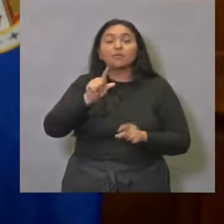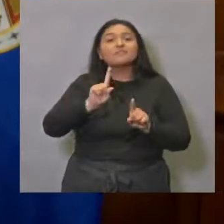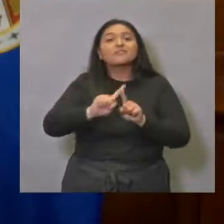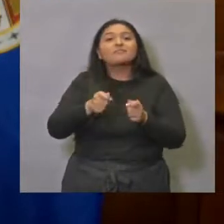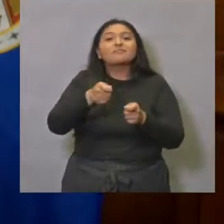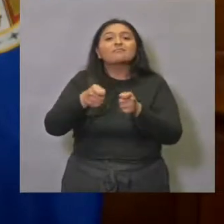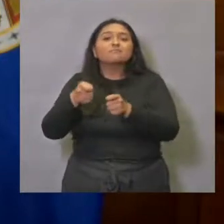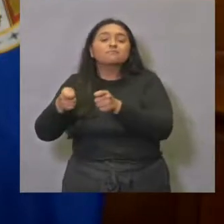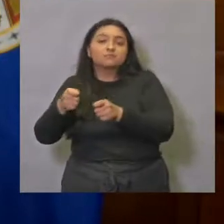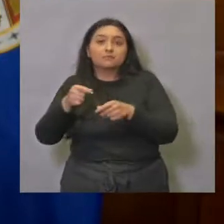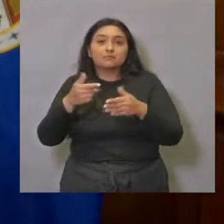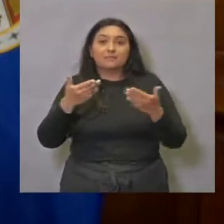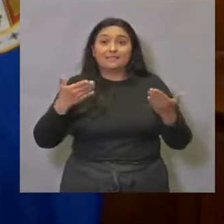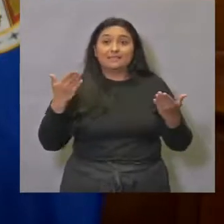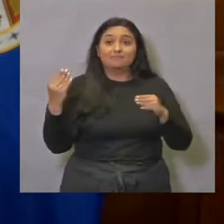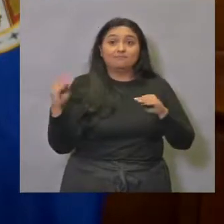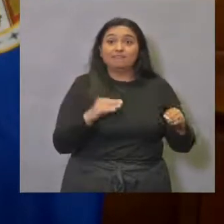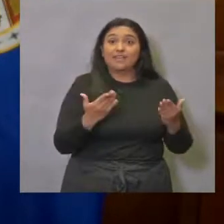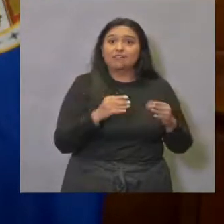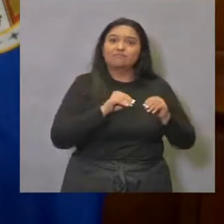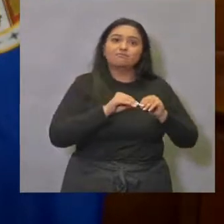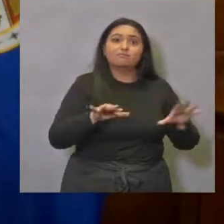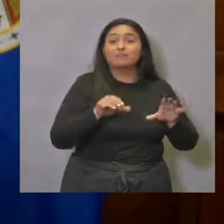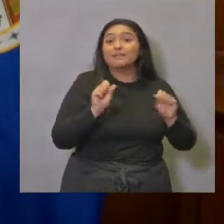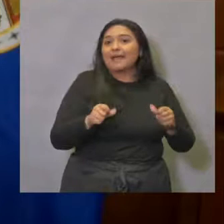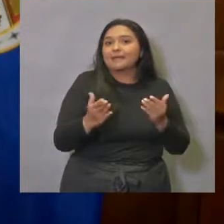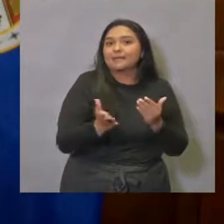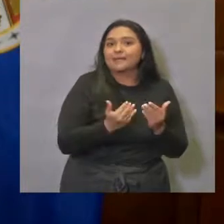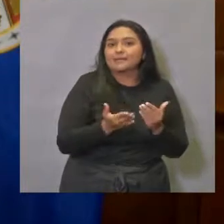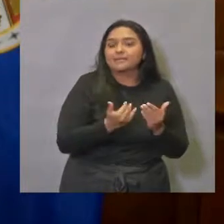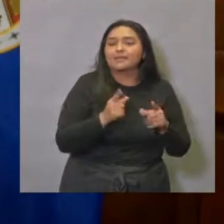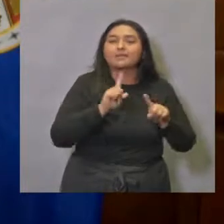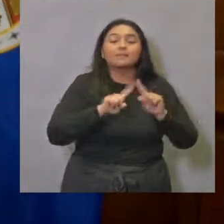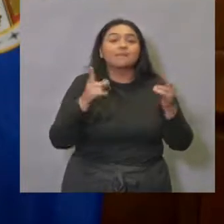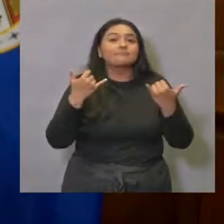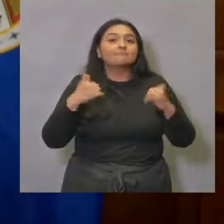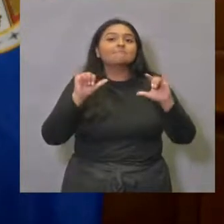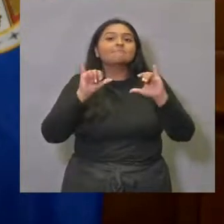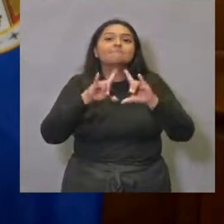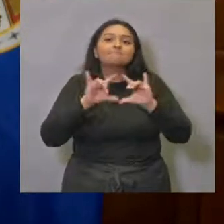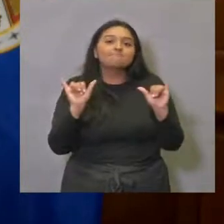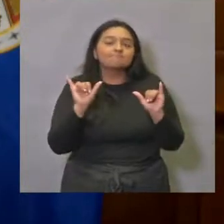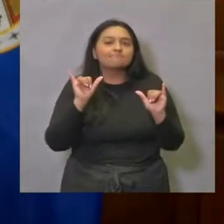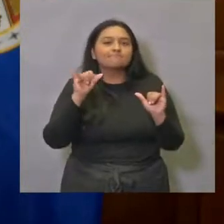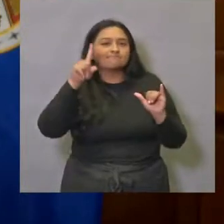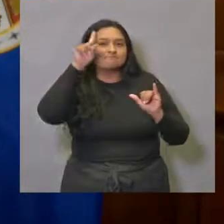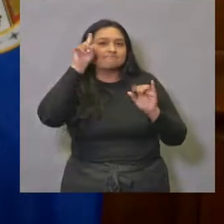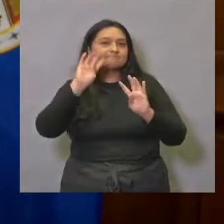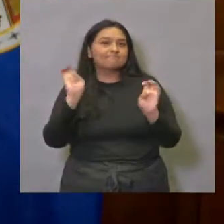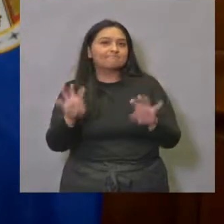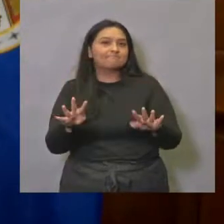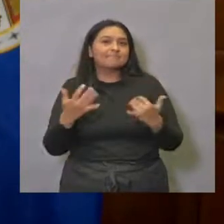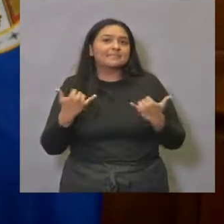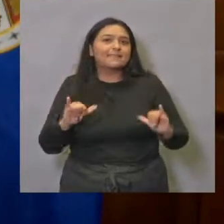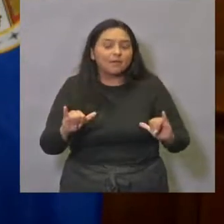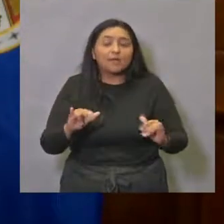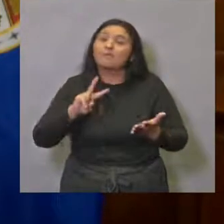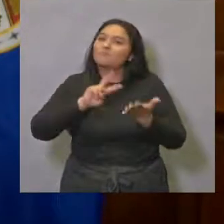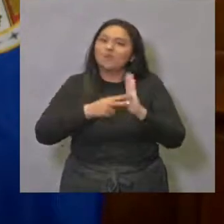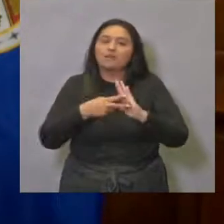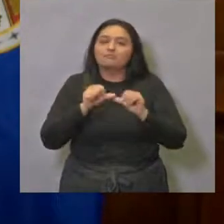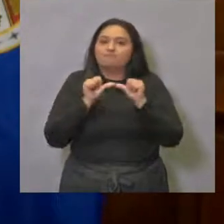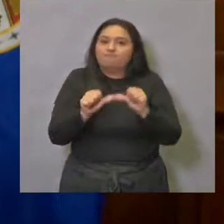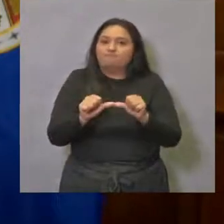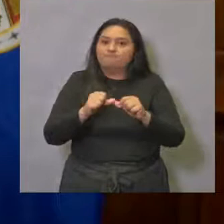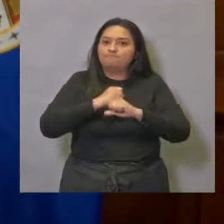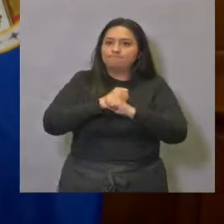lot that we don't know, which means we have to continue to be vigilant and our guards up. And although our case